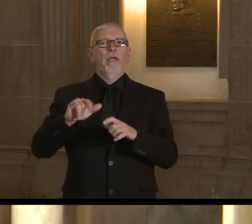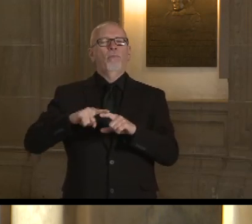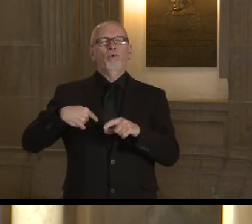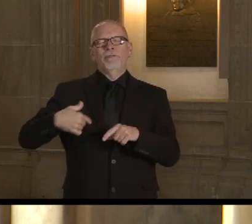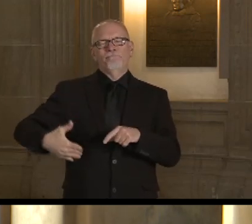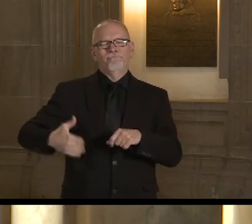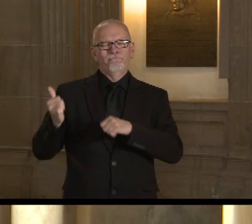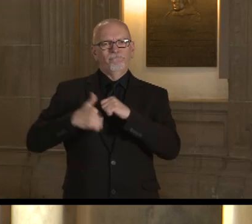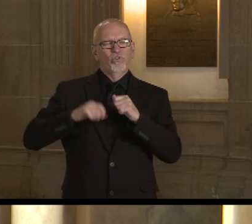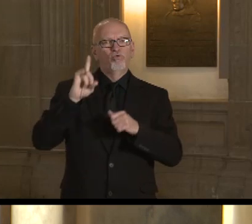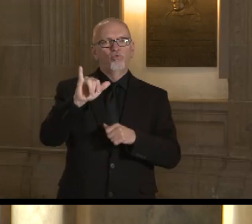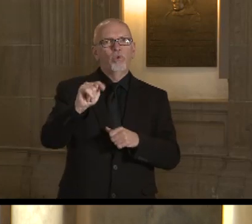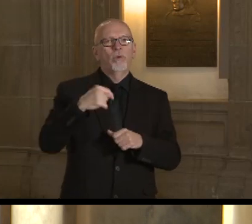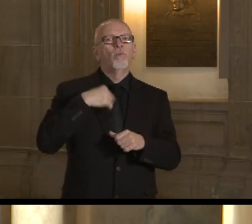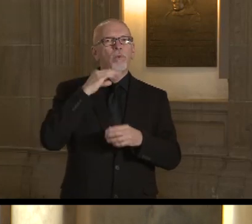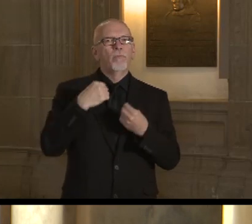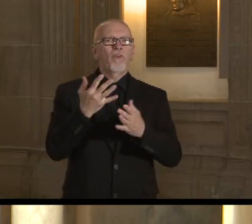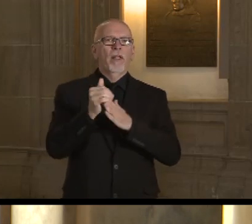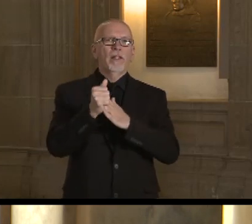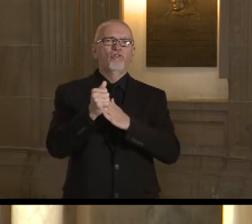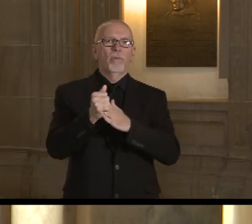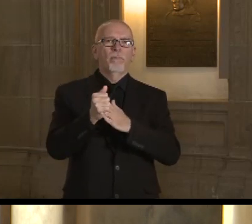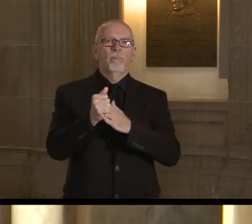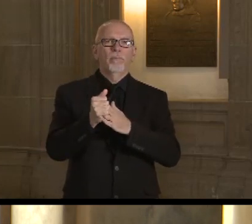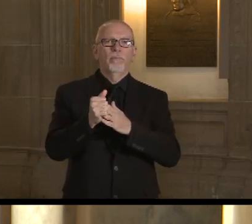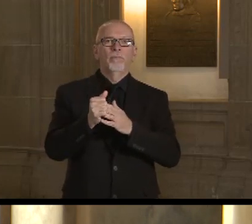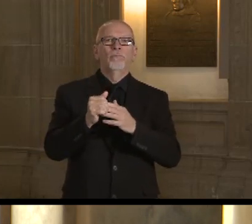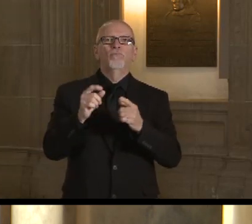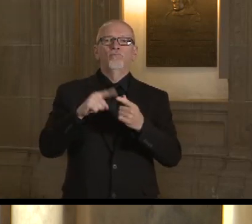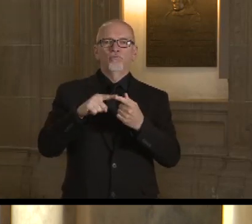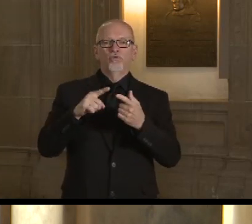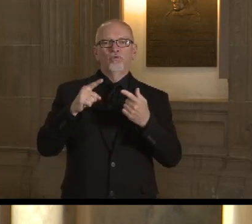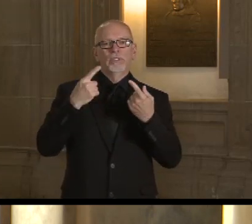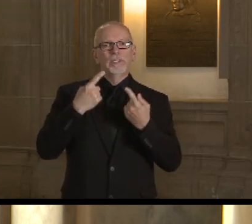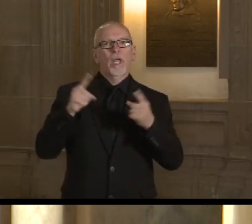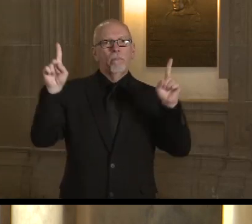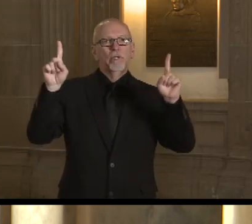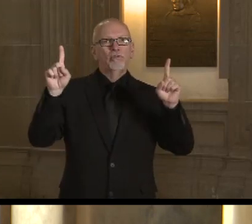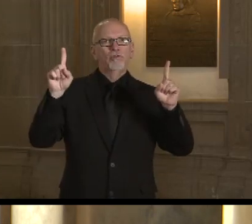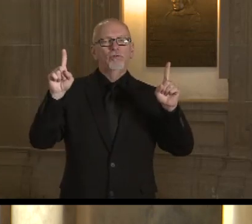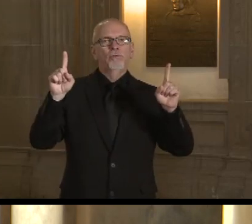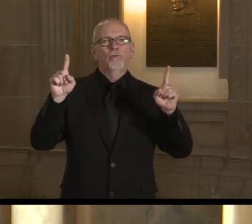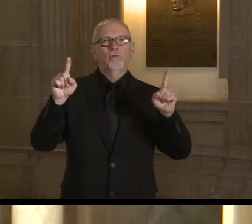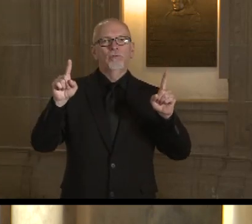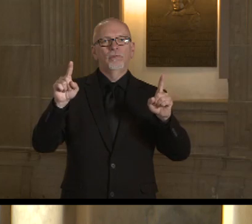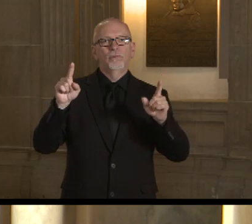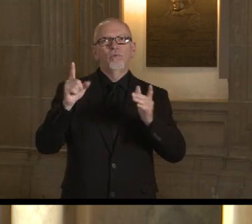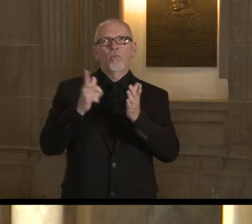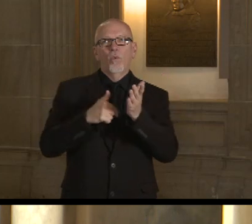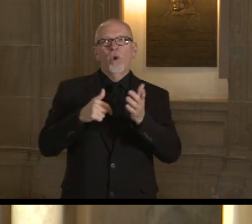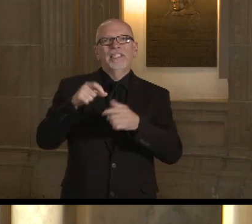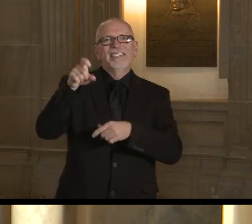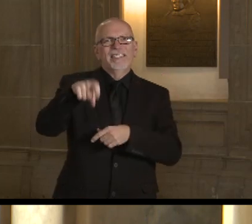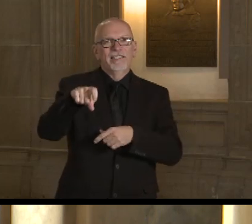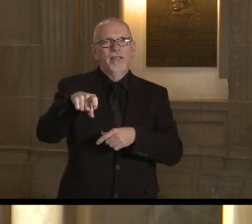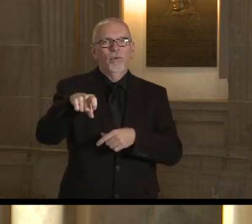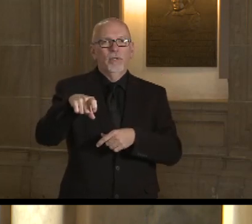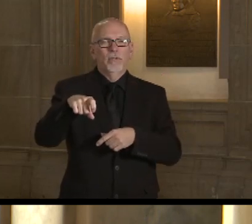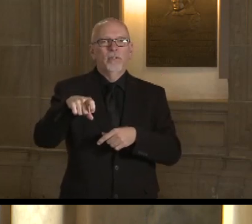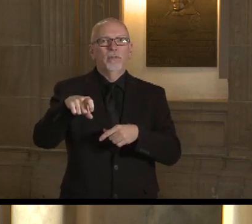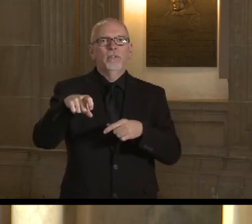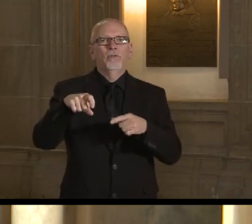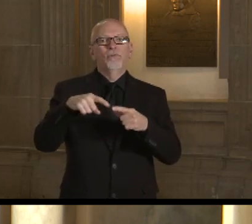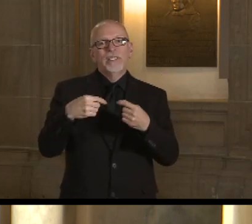We'll provide the leadership to accomplish what is needed